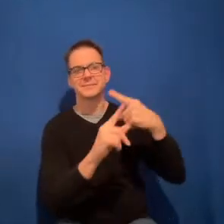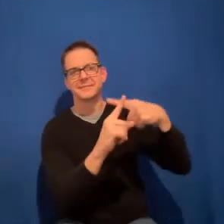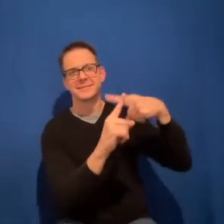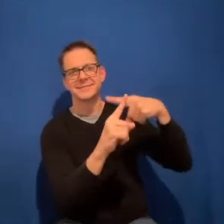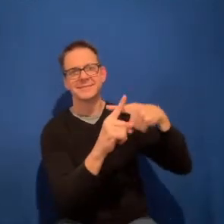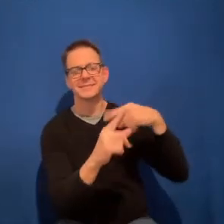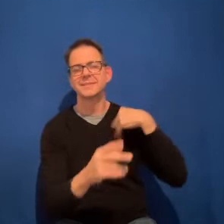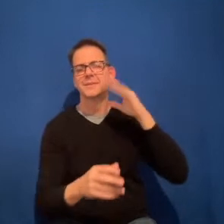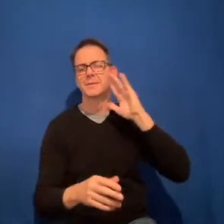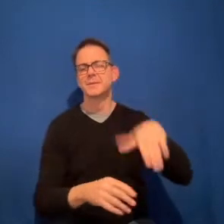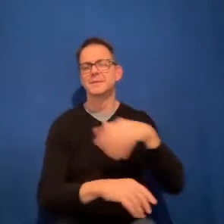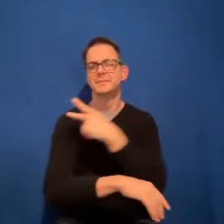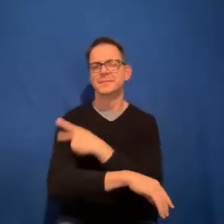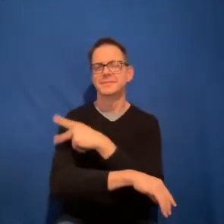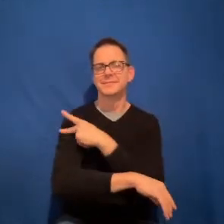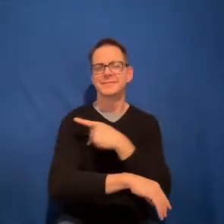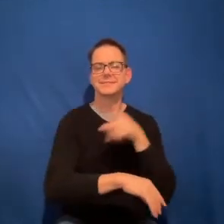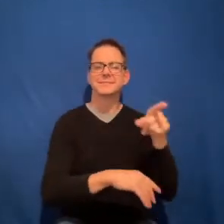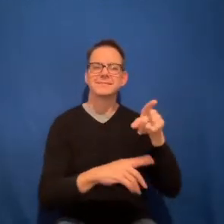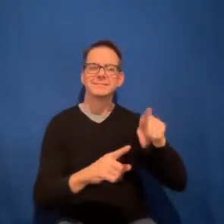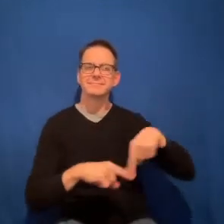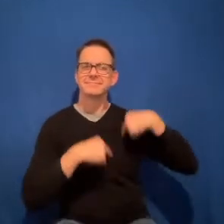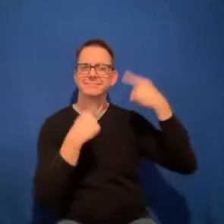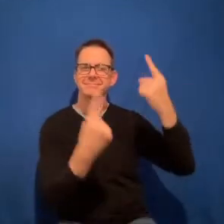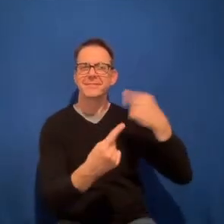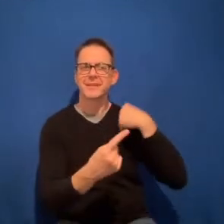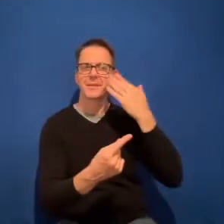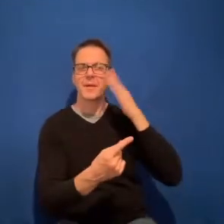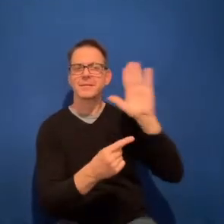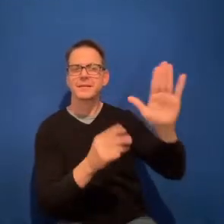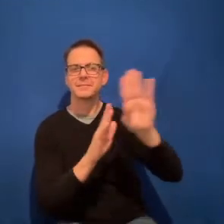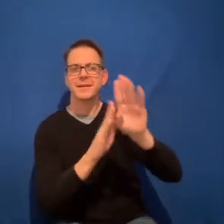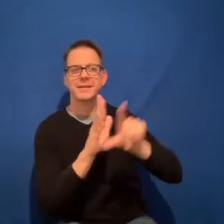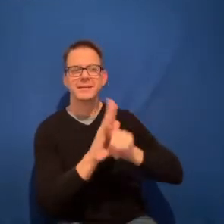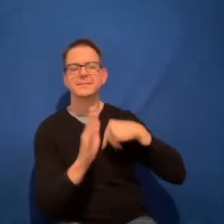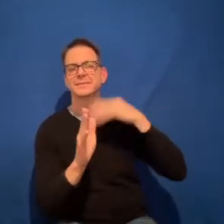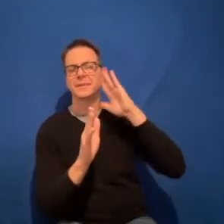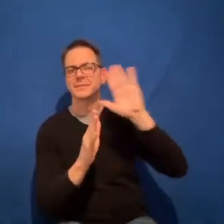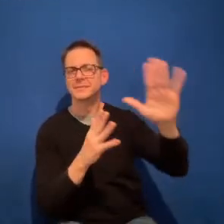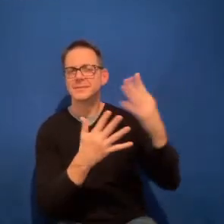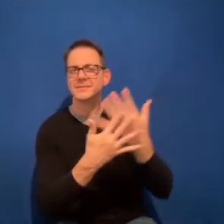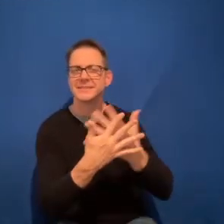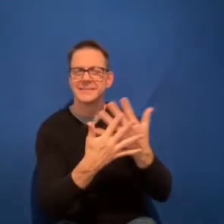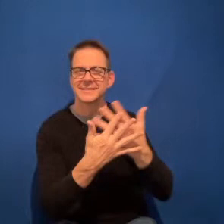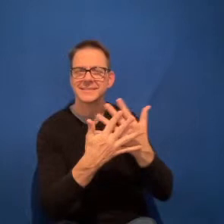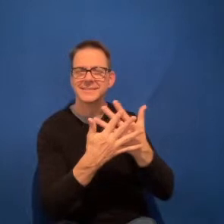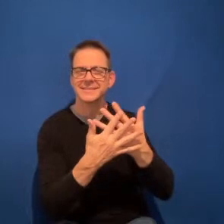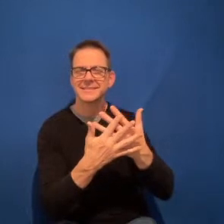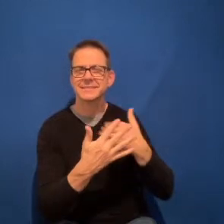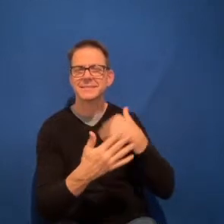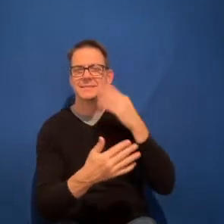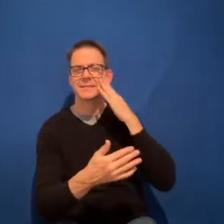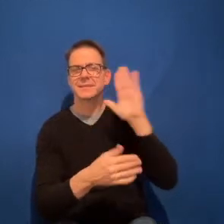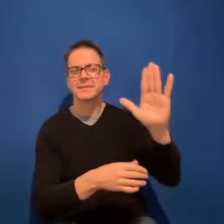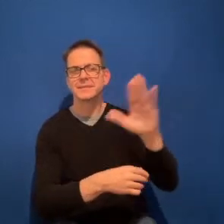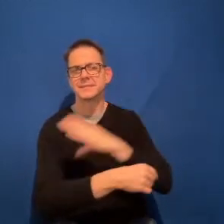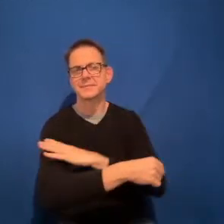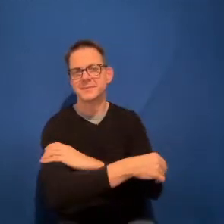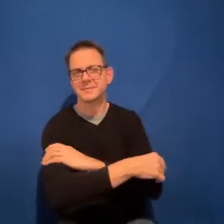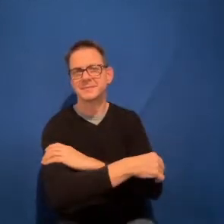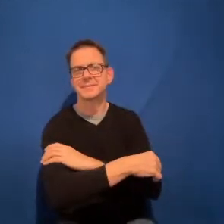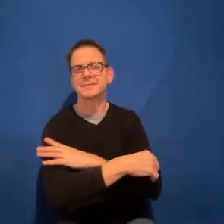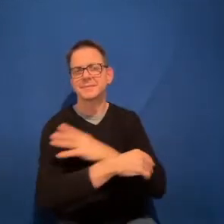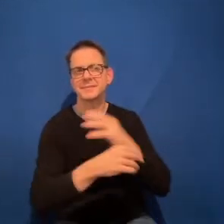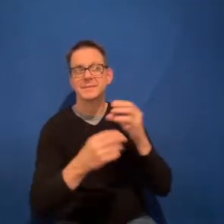patient ongoing, we kind of knew what their fears were, whether the blood pressure was higher due